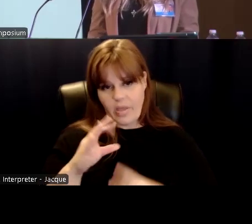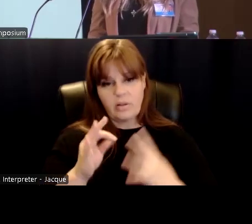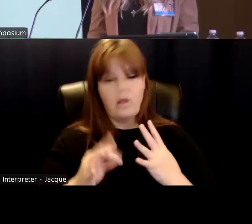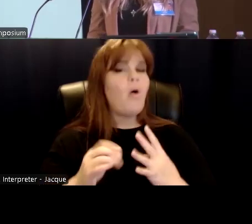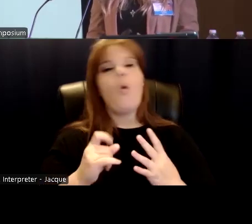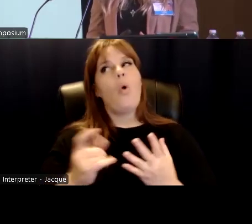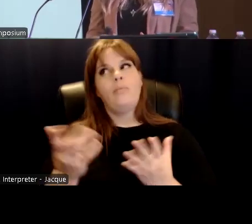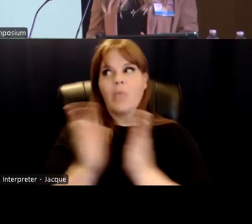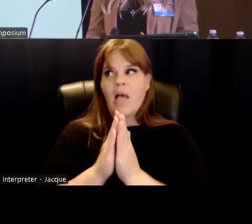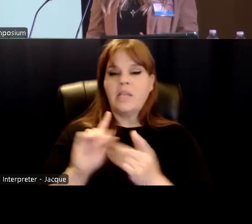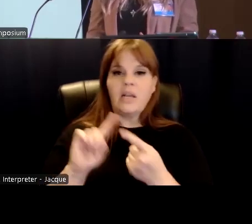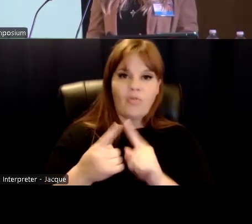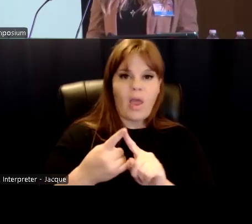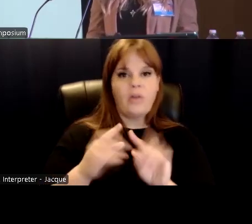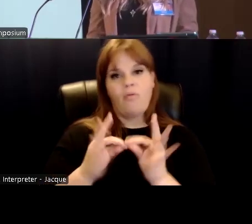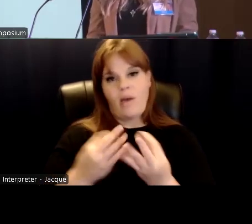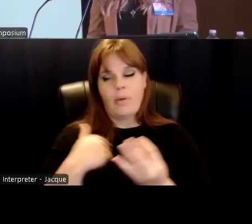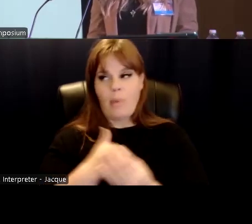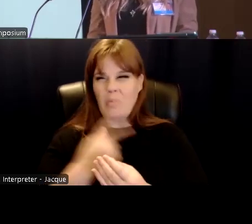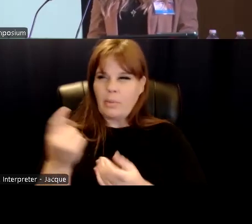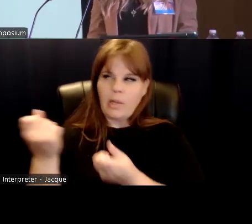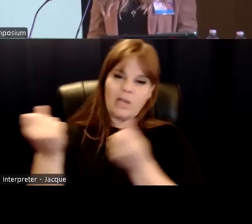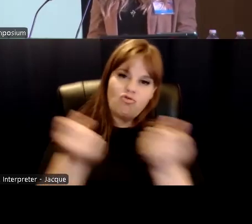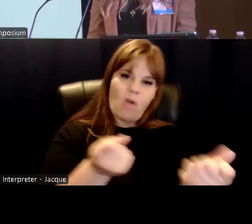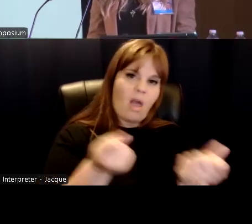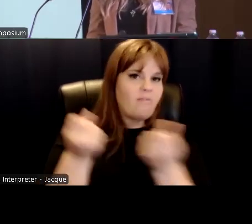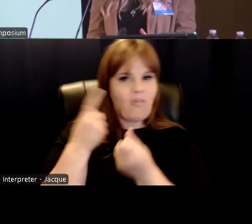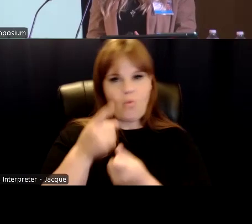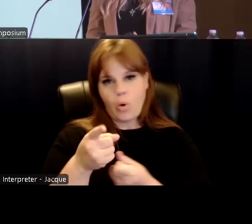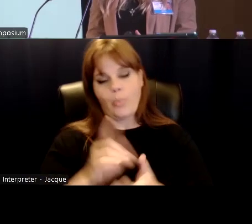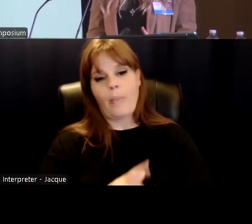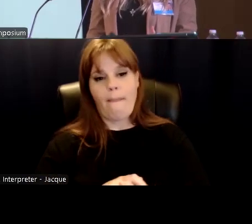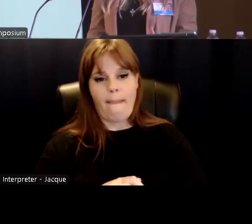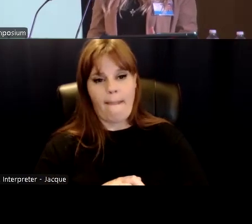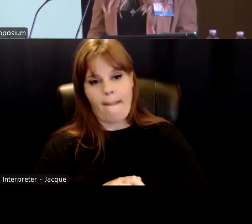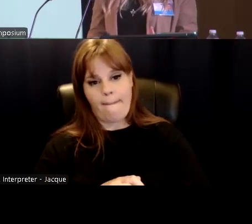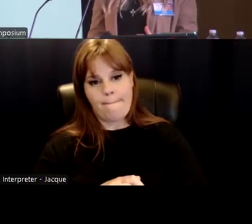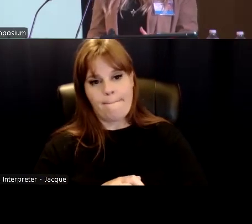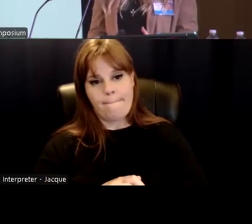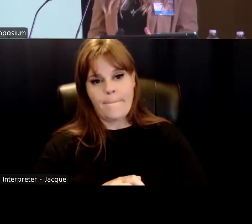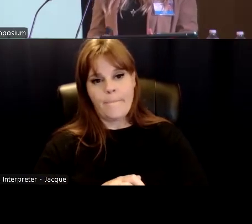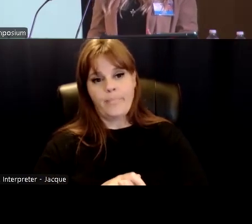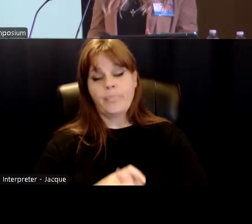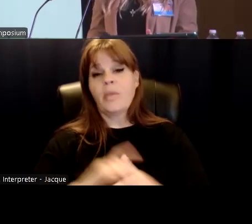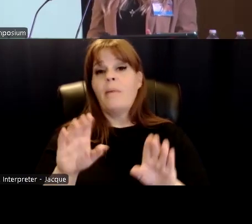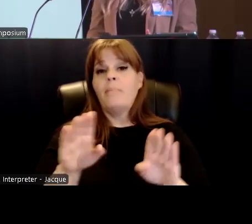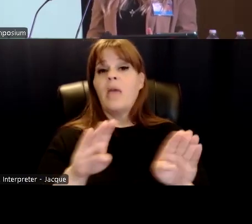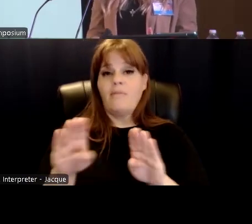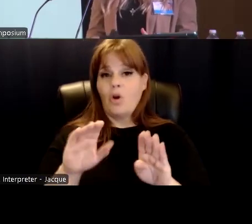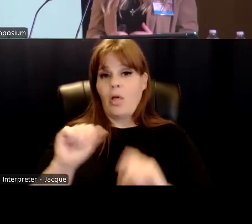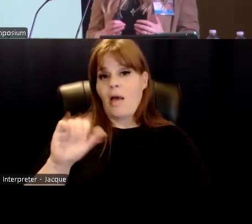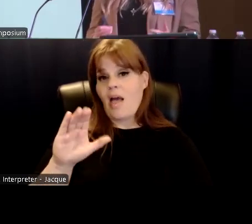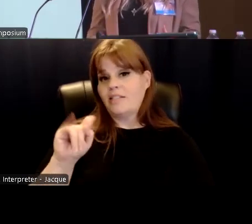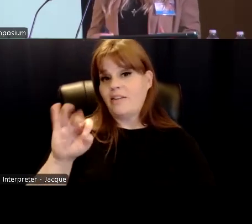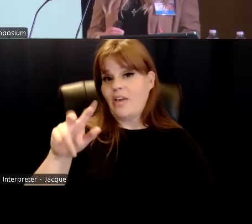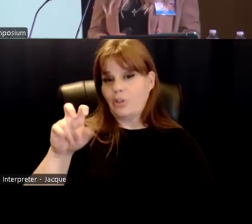friend, someone who might be able to drive you to and from the appointment. But behavioral activation is a learning process.